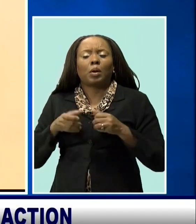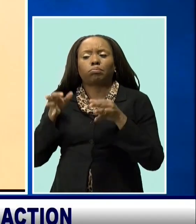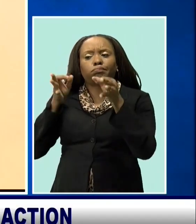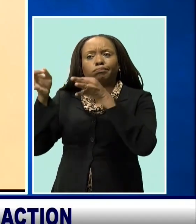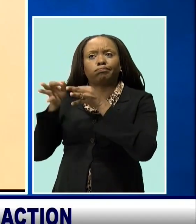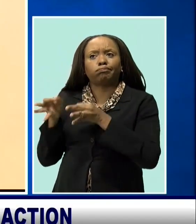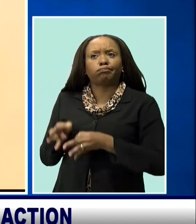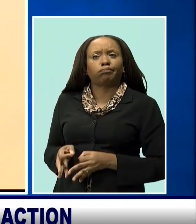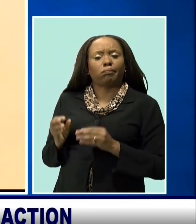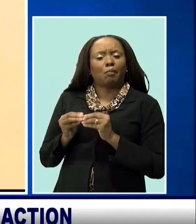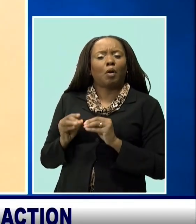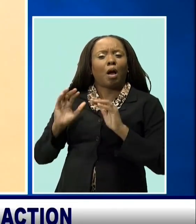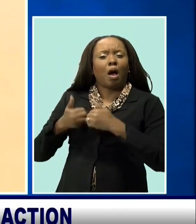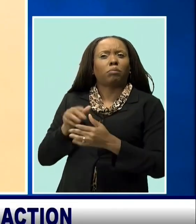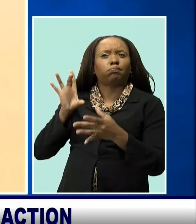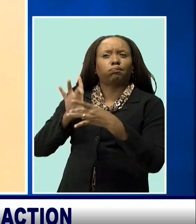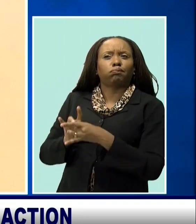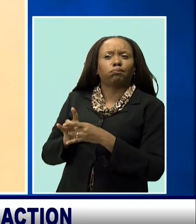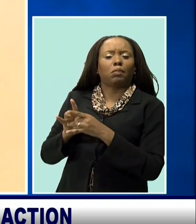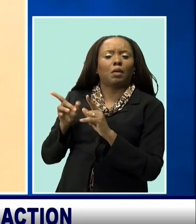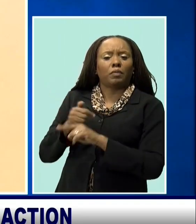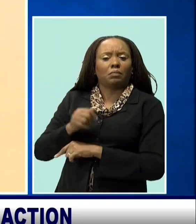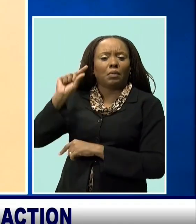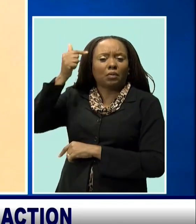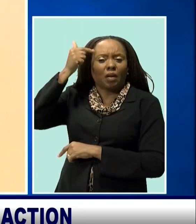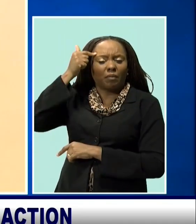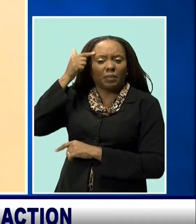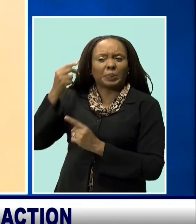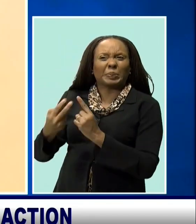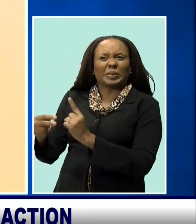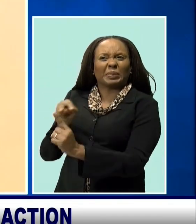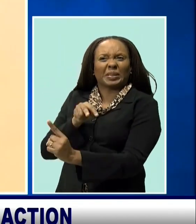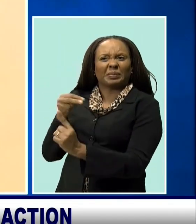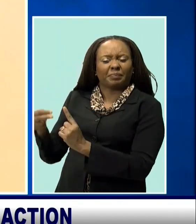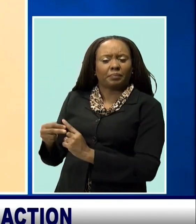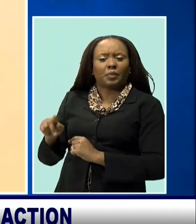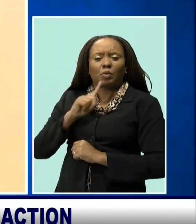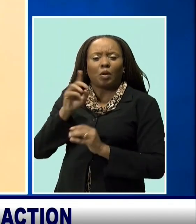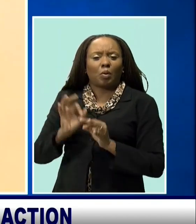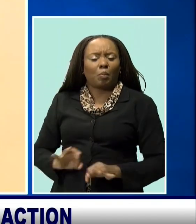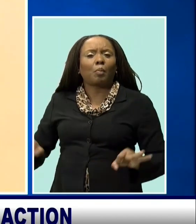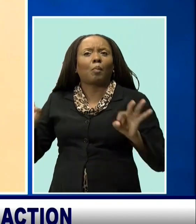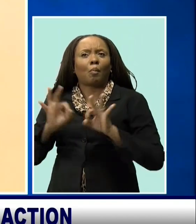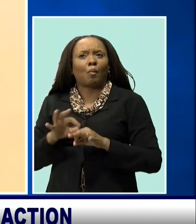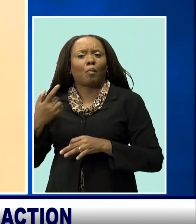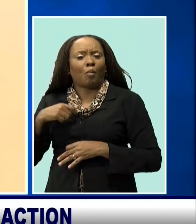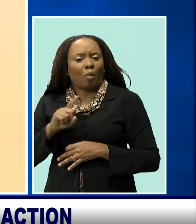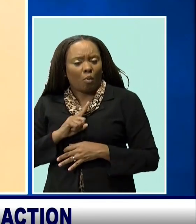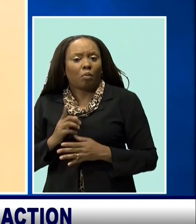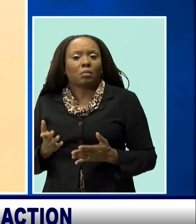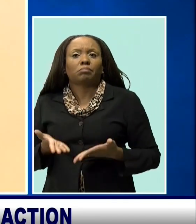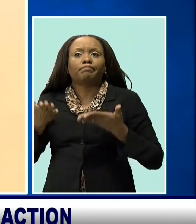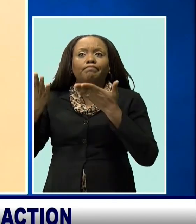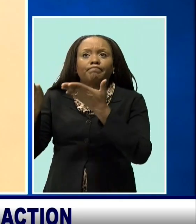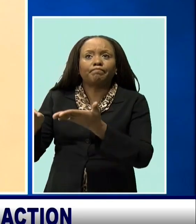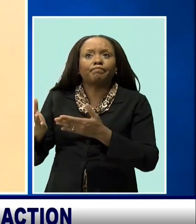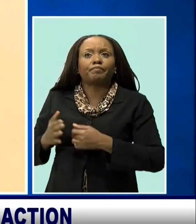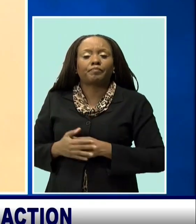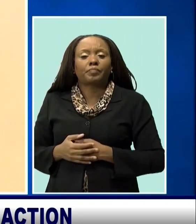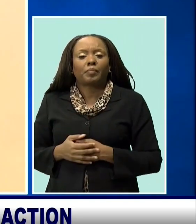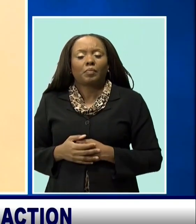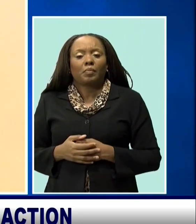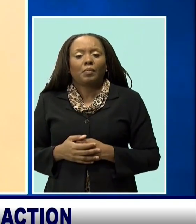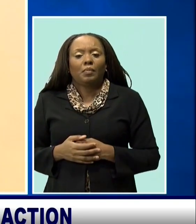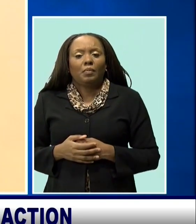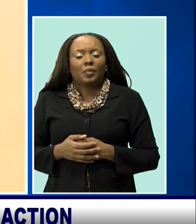governmental perspective. That was one of the most important solutions that we brought forth within our framework to have